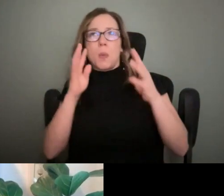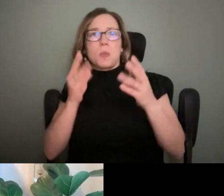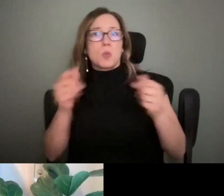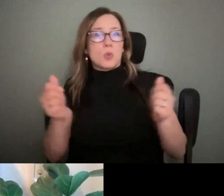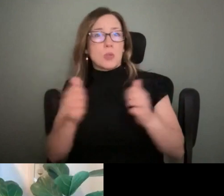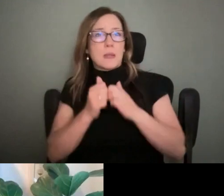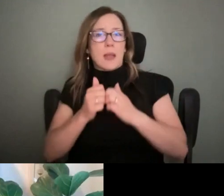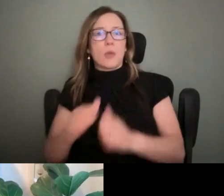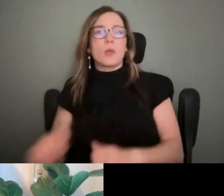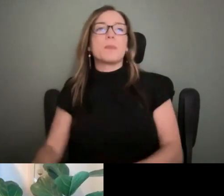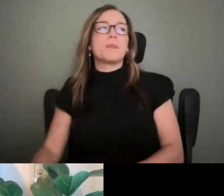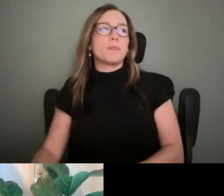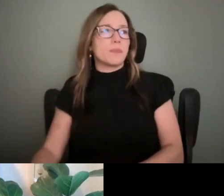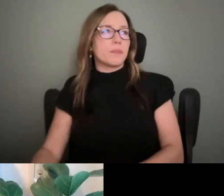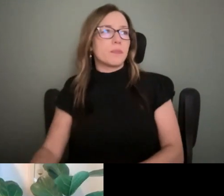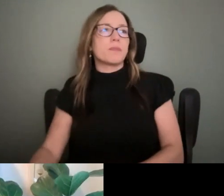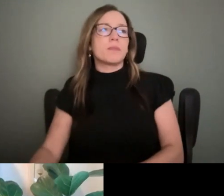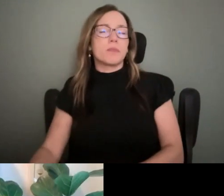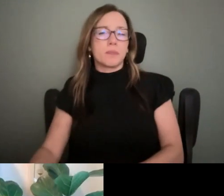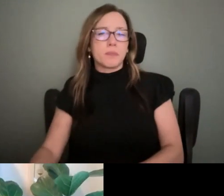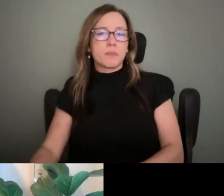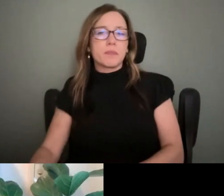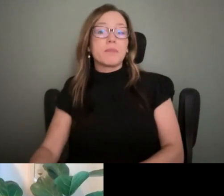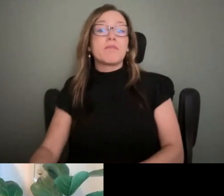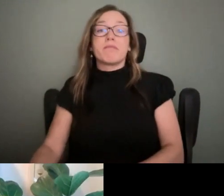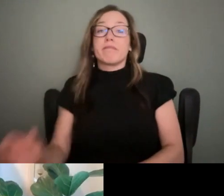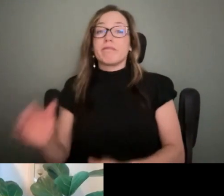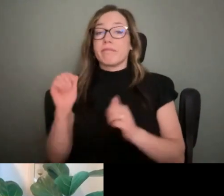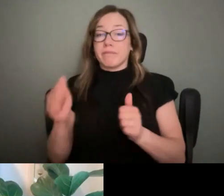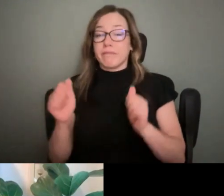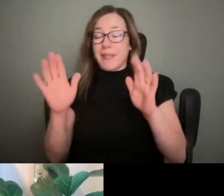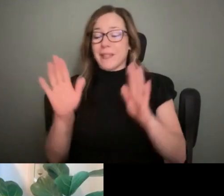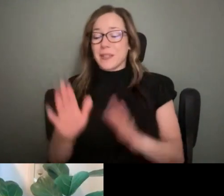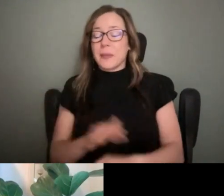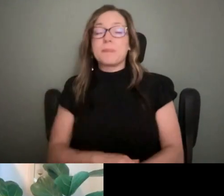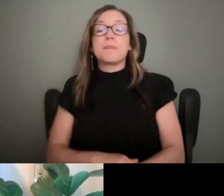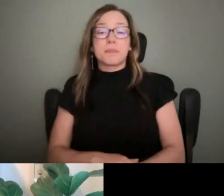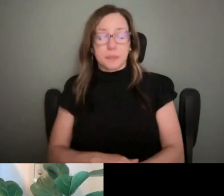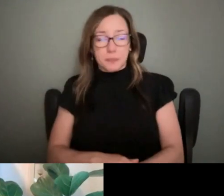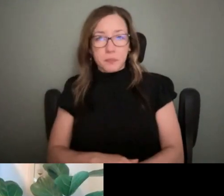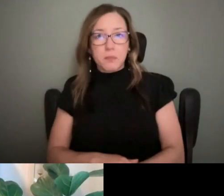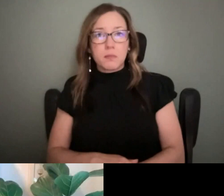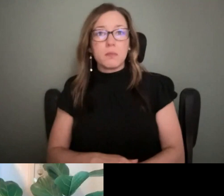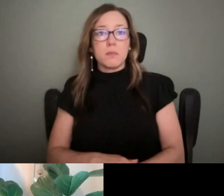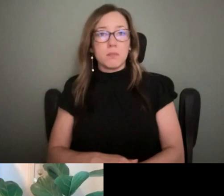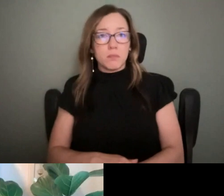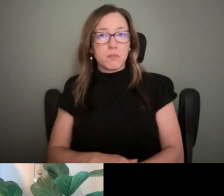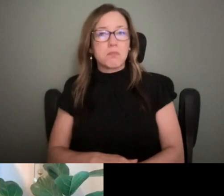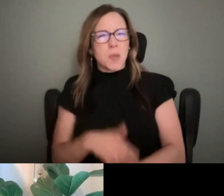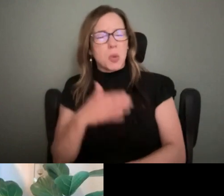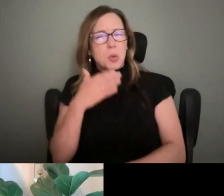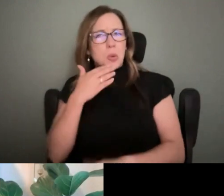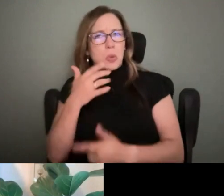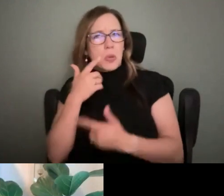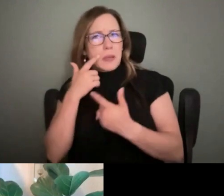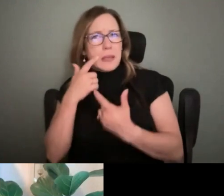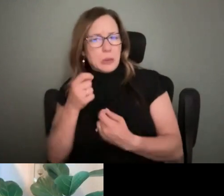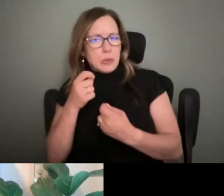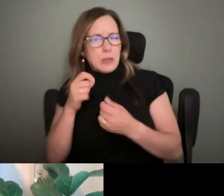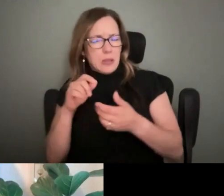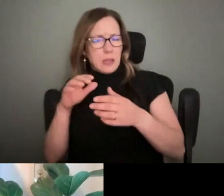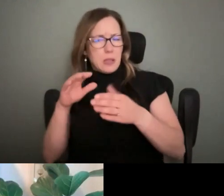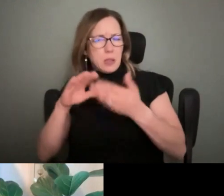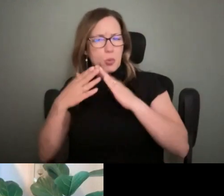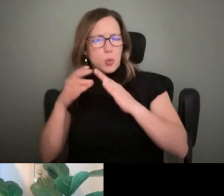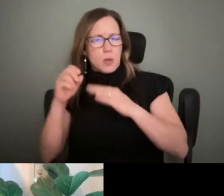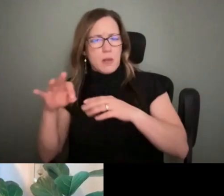together. Excellent. So I think there's a good amount of interest in the community of practice that you